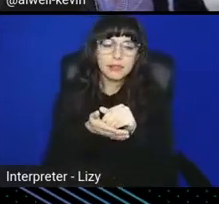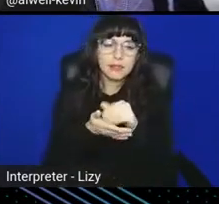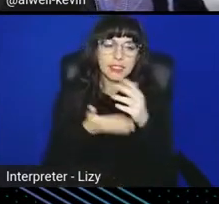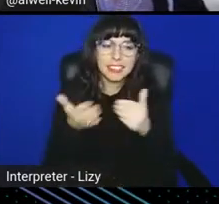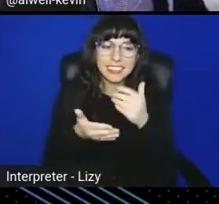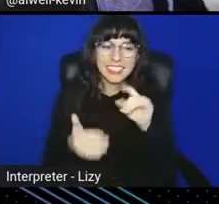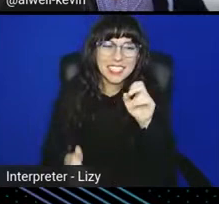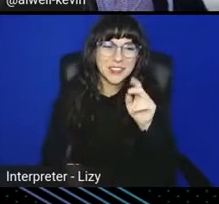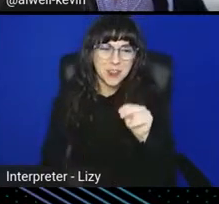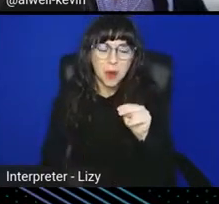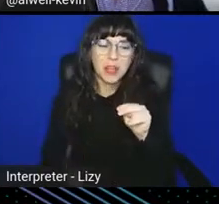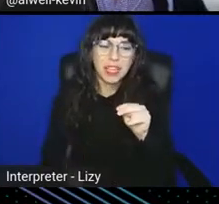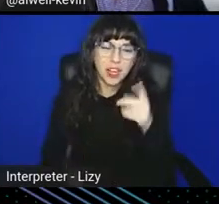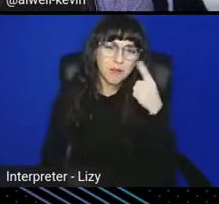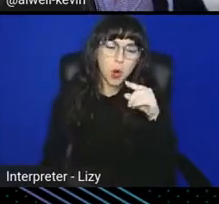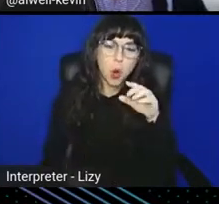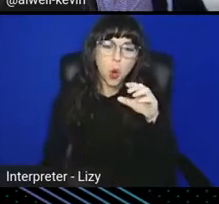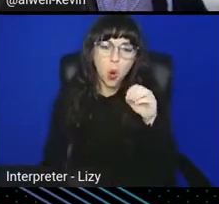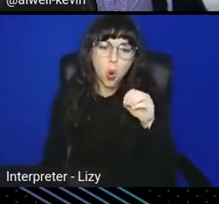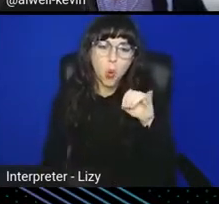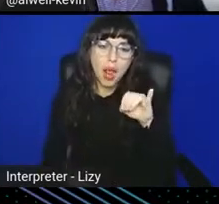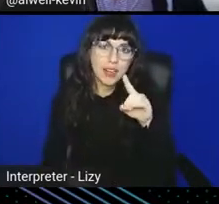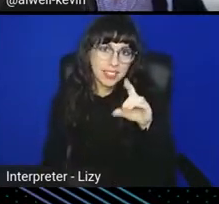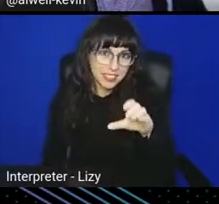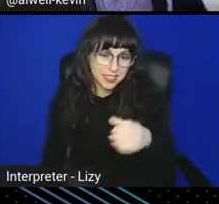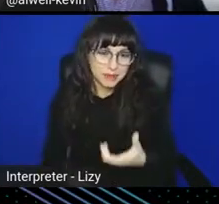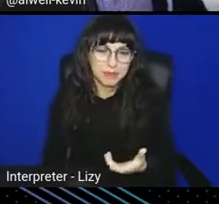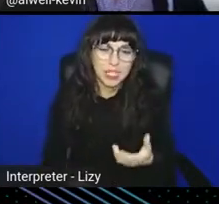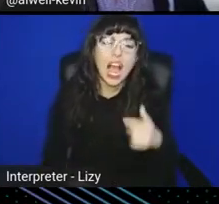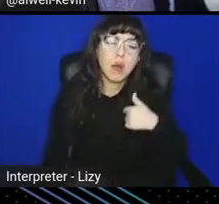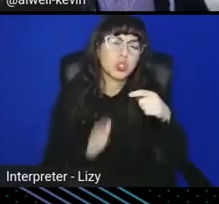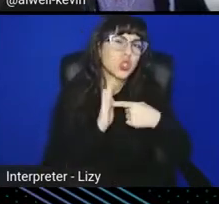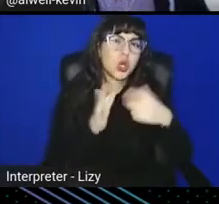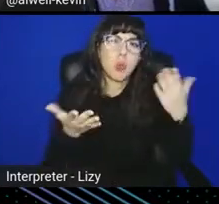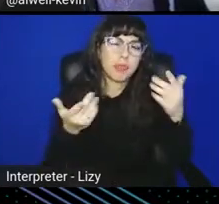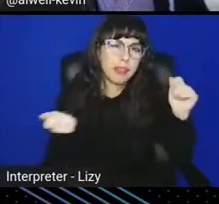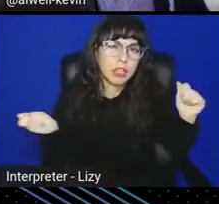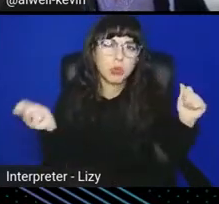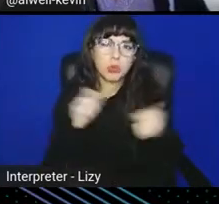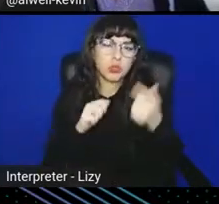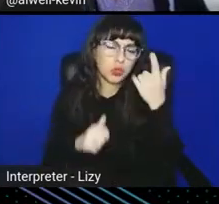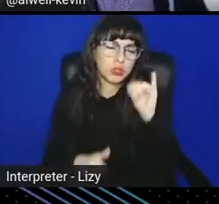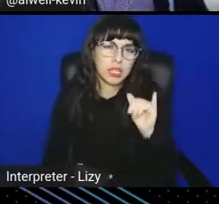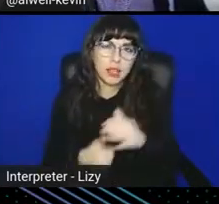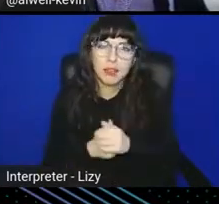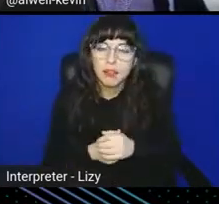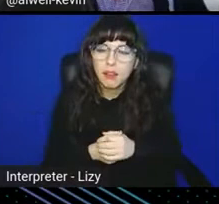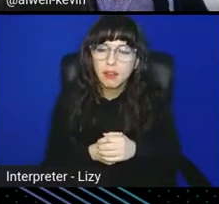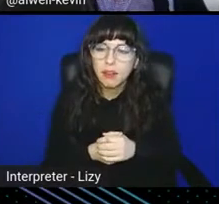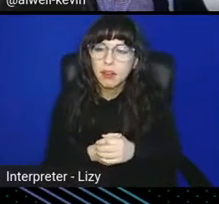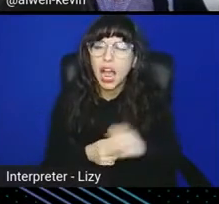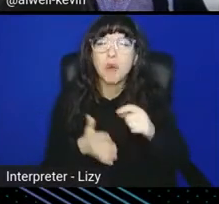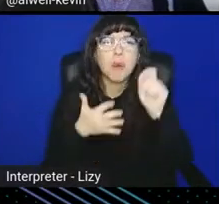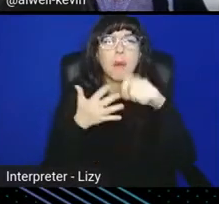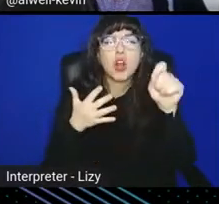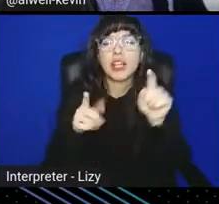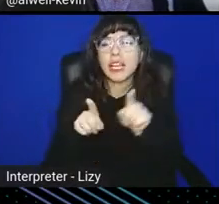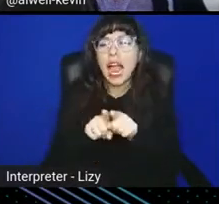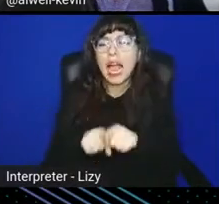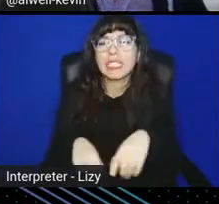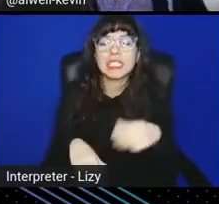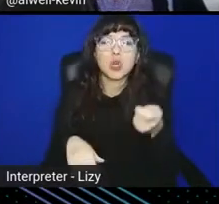token auth and then OIDC. So this is the evolution, right? So I can mark this as whatever. I'm probably going to mark it as revoked,